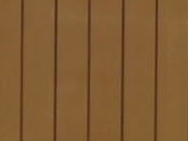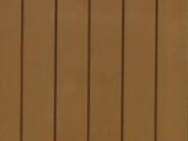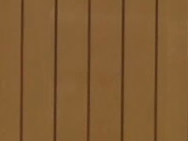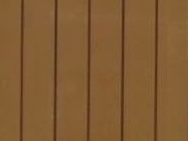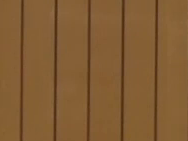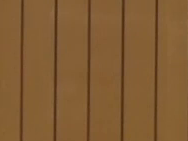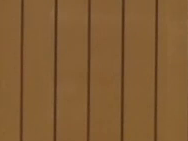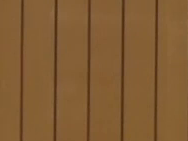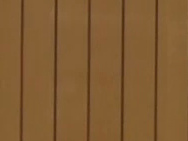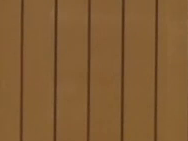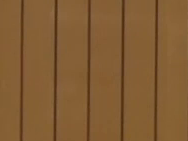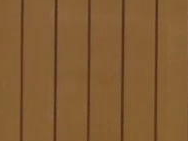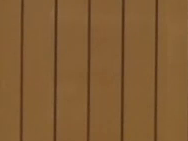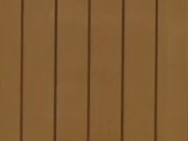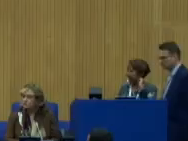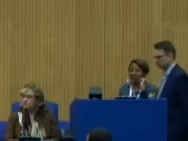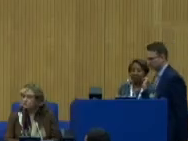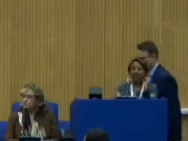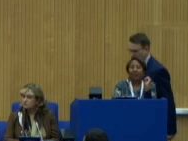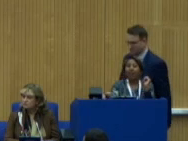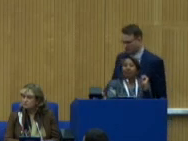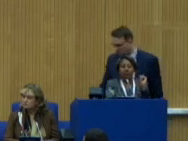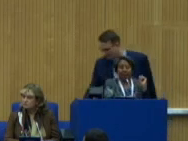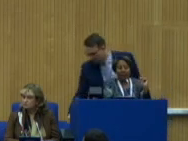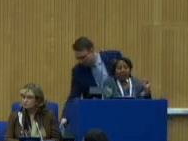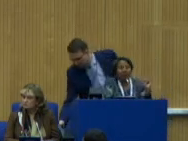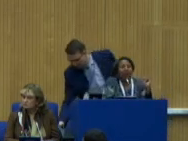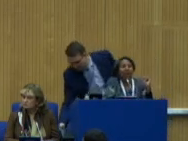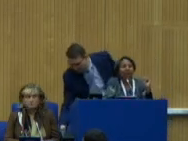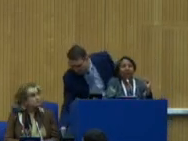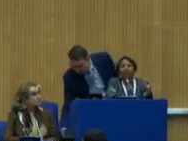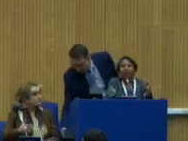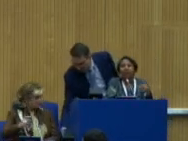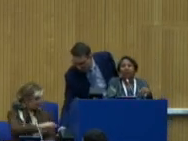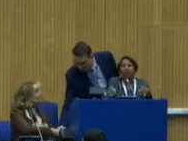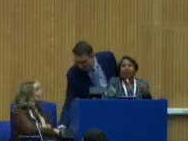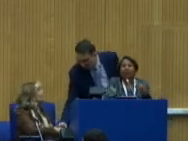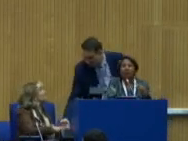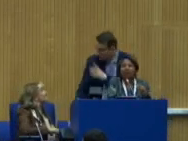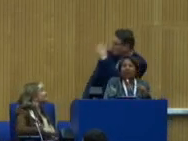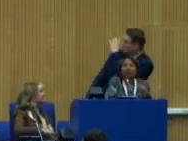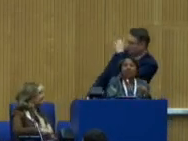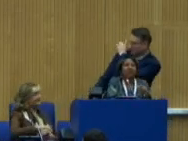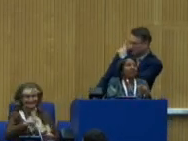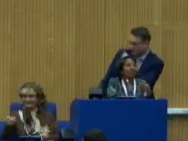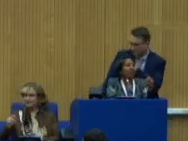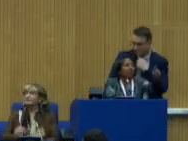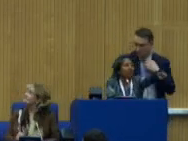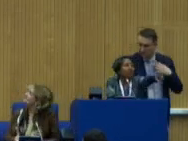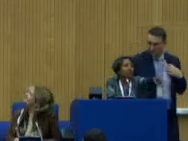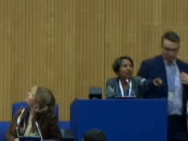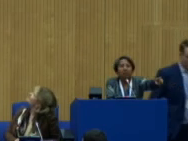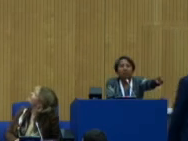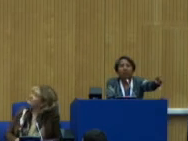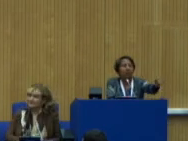every doorsteps. Yeah. Okay. Do we have another question?